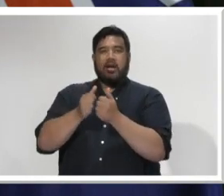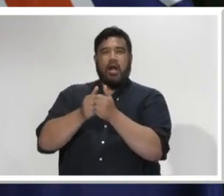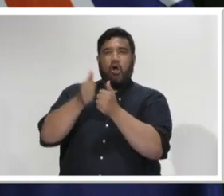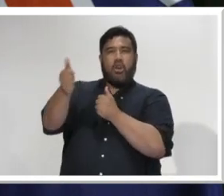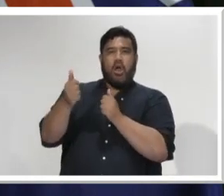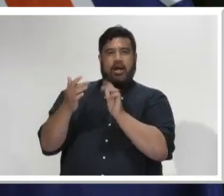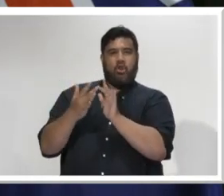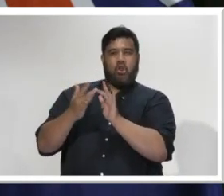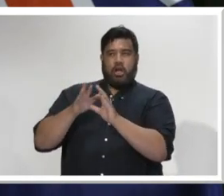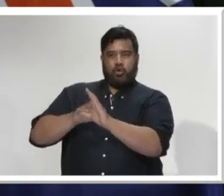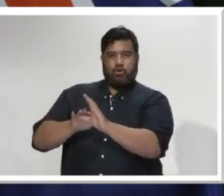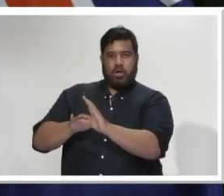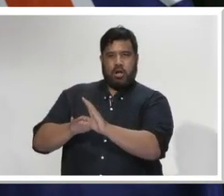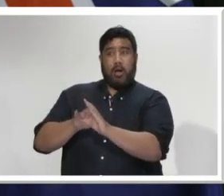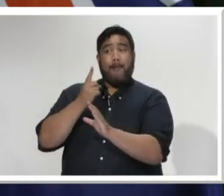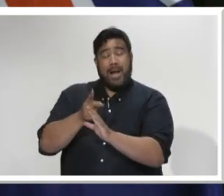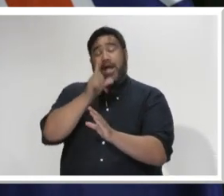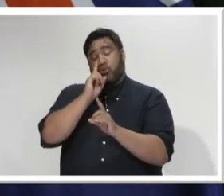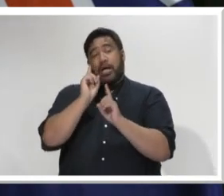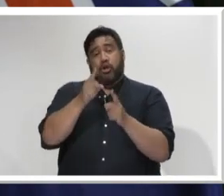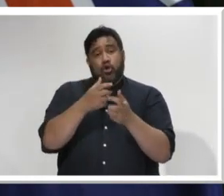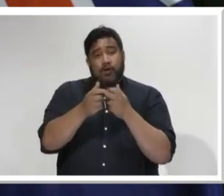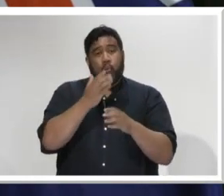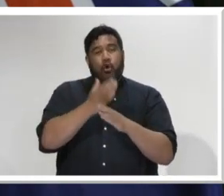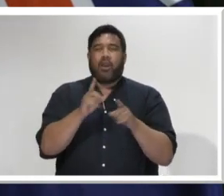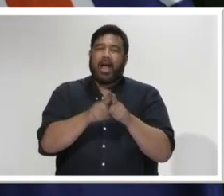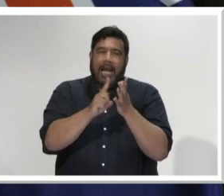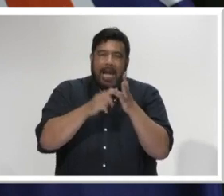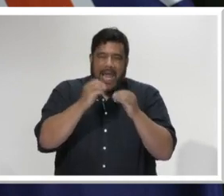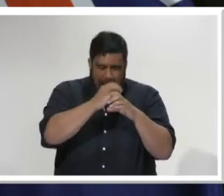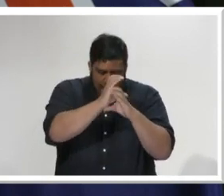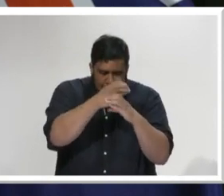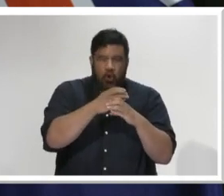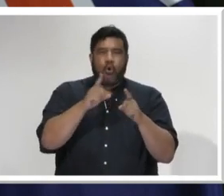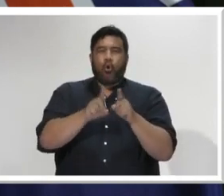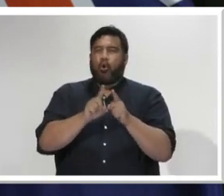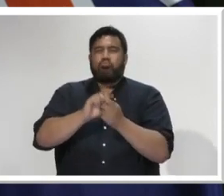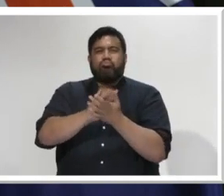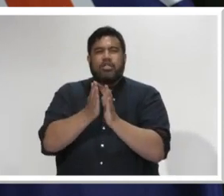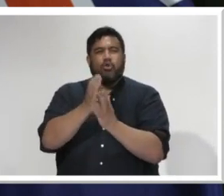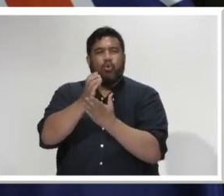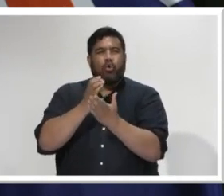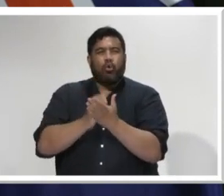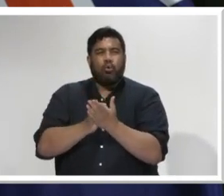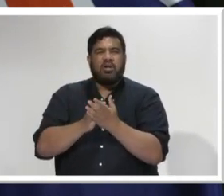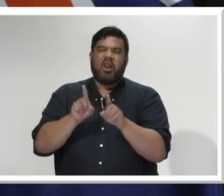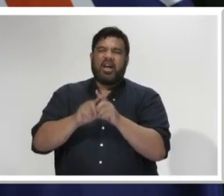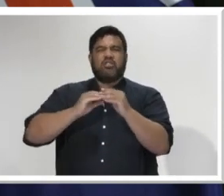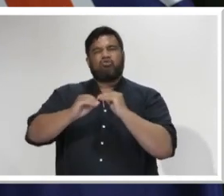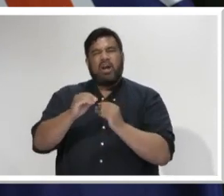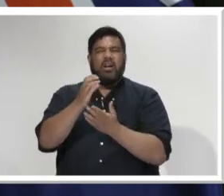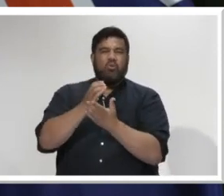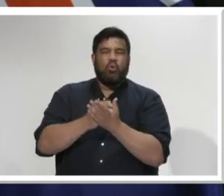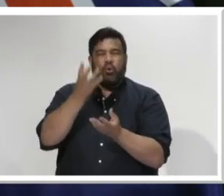done off-campus, such as lab work and practical hands-on learning, such as trade courses, where the learning can happen in small